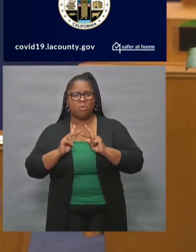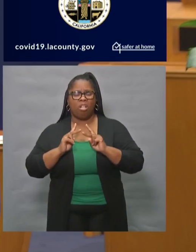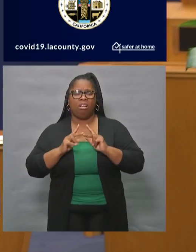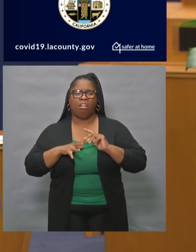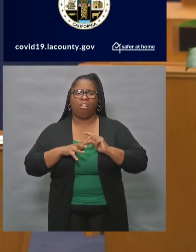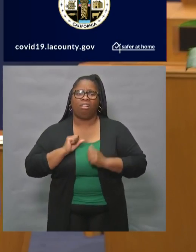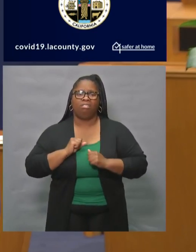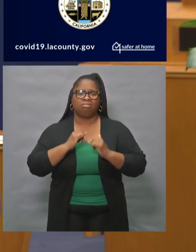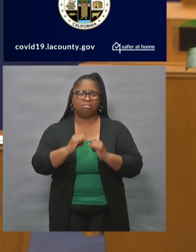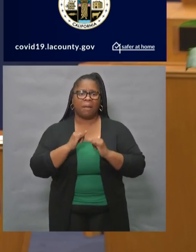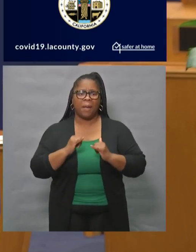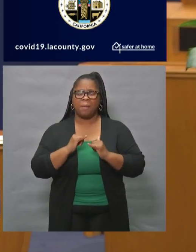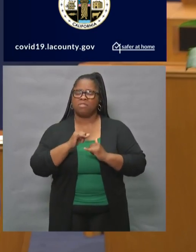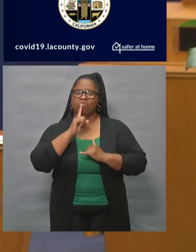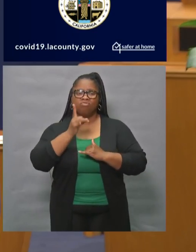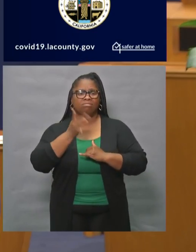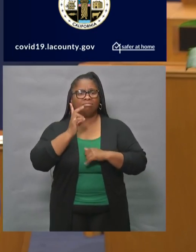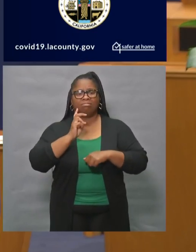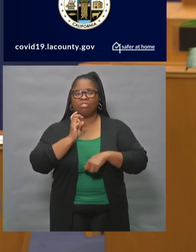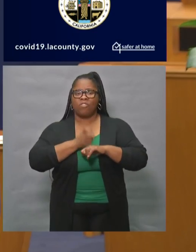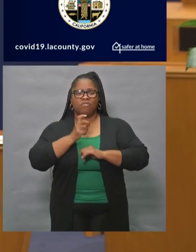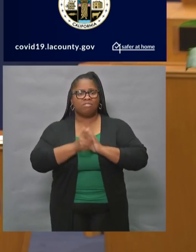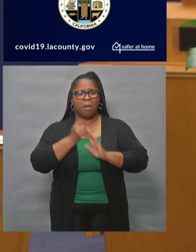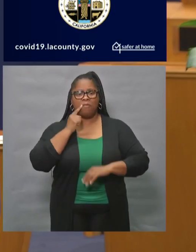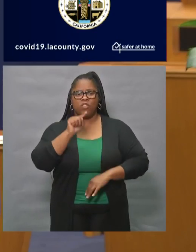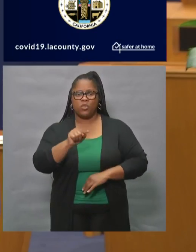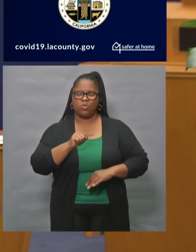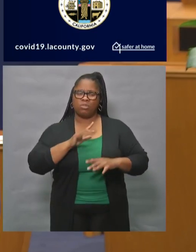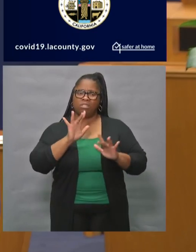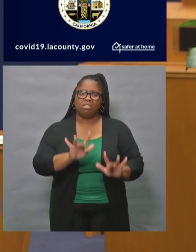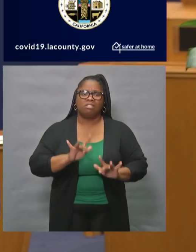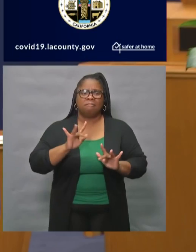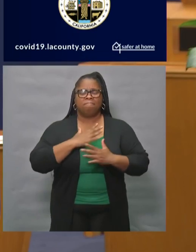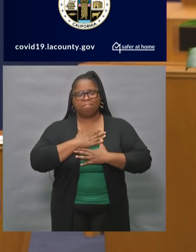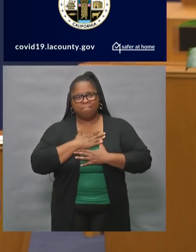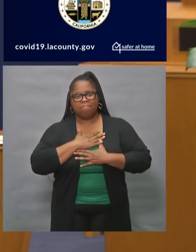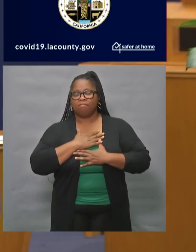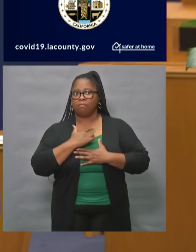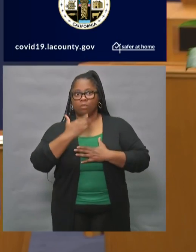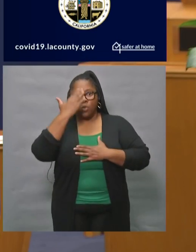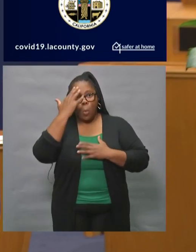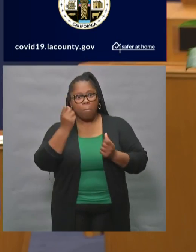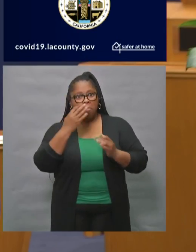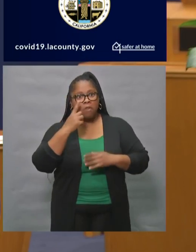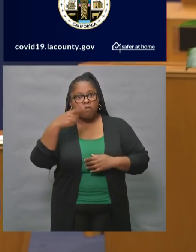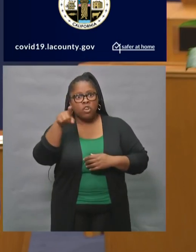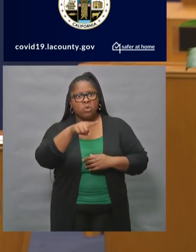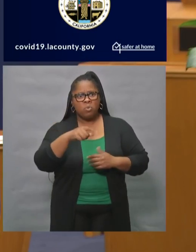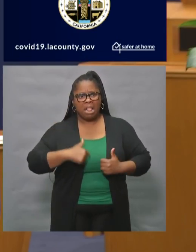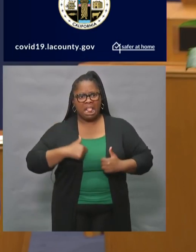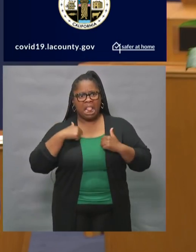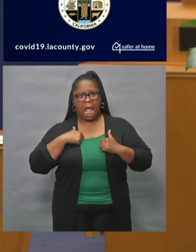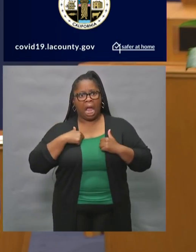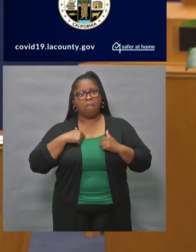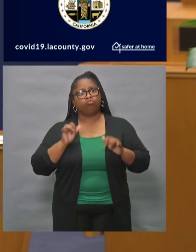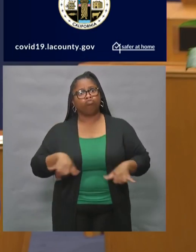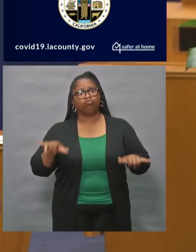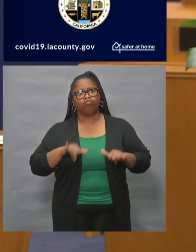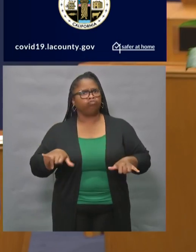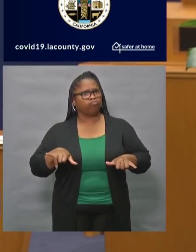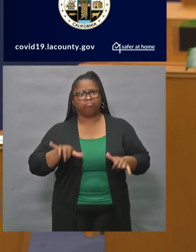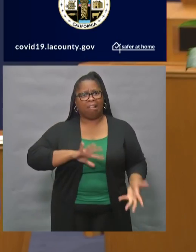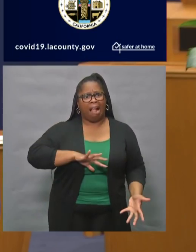difficult, and our deepest sympathies are with you. I know for many of you, your lives are upended in financial and economic ways. People have